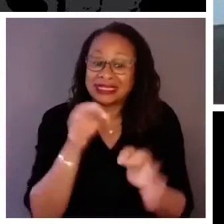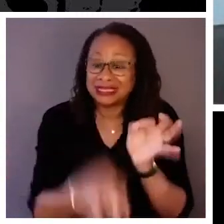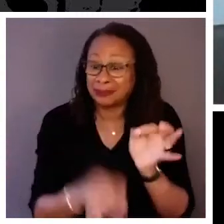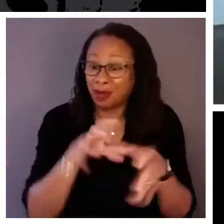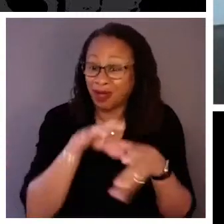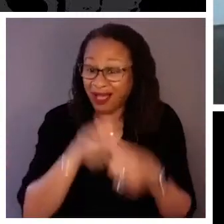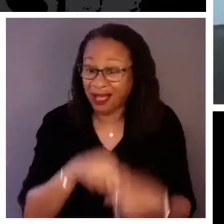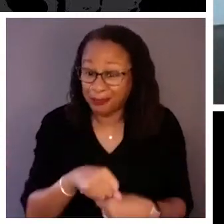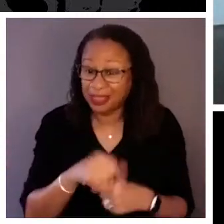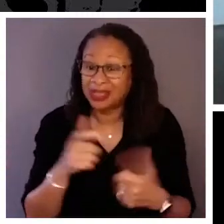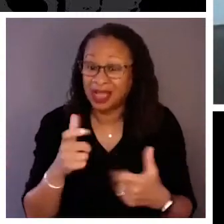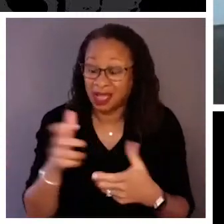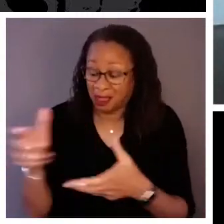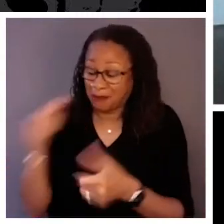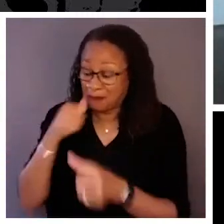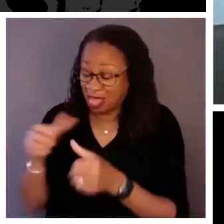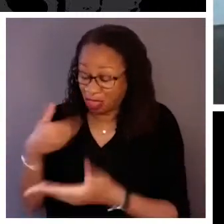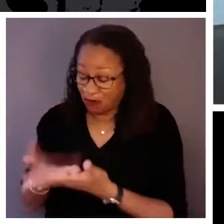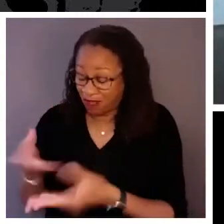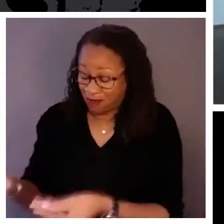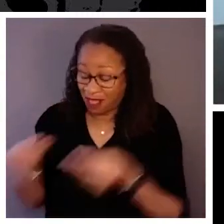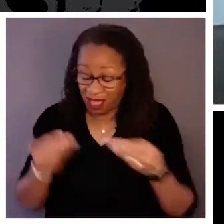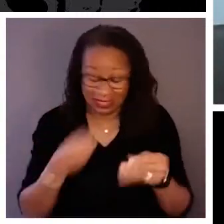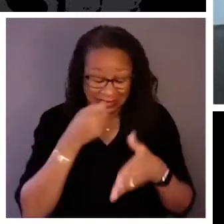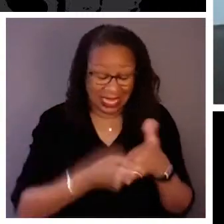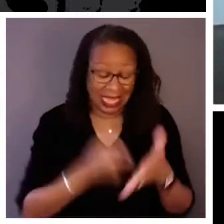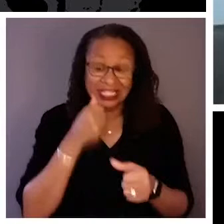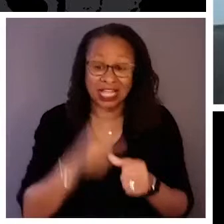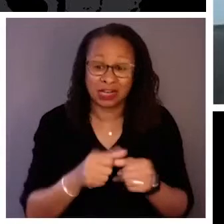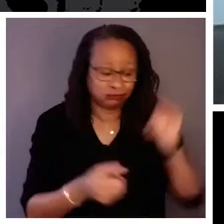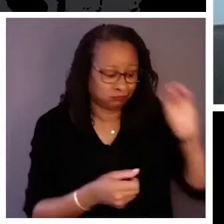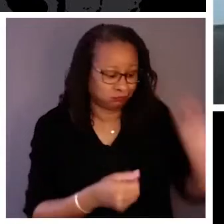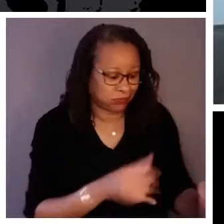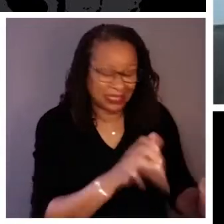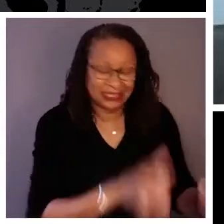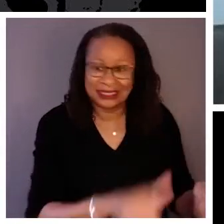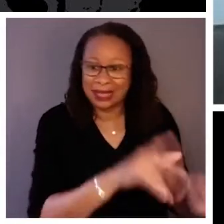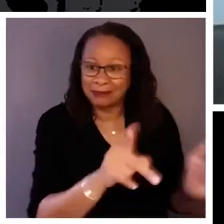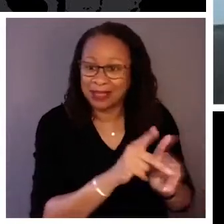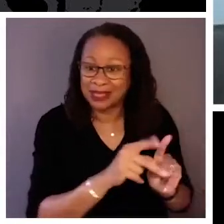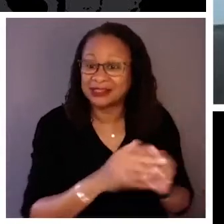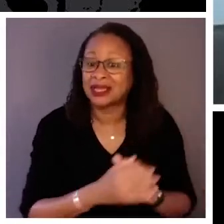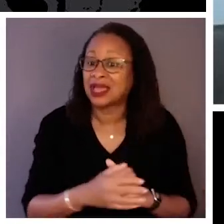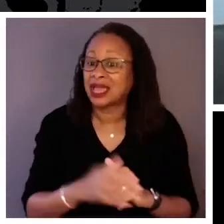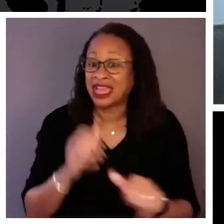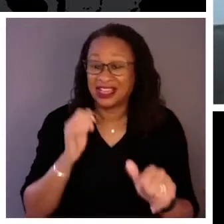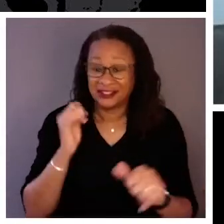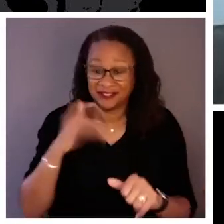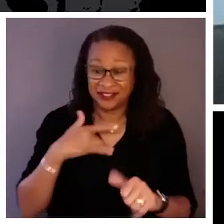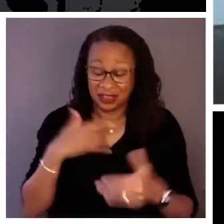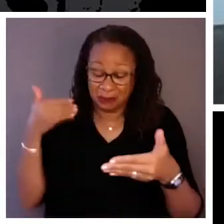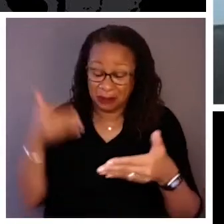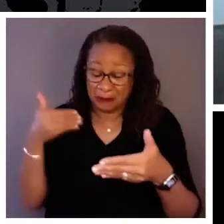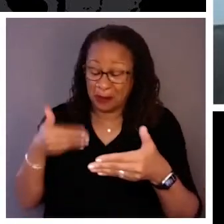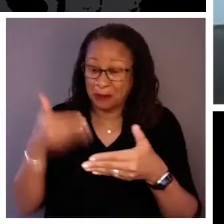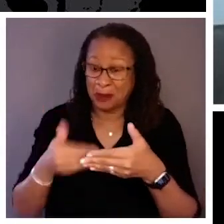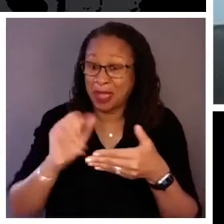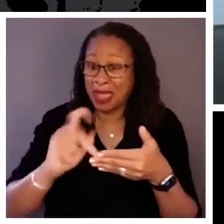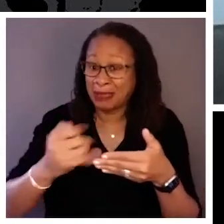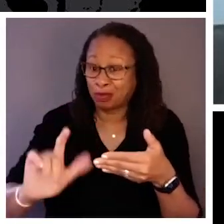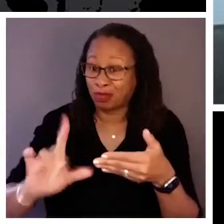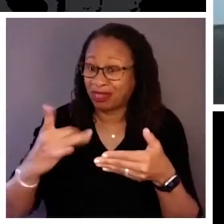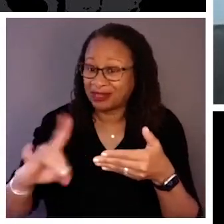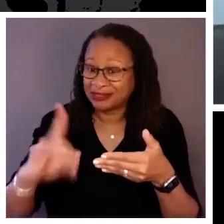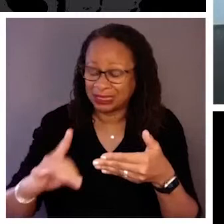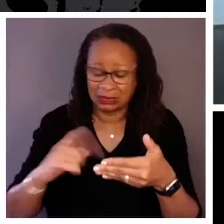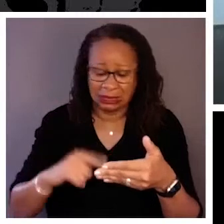will perhaps correct that problem. And then if you still find yourself really behind the eight ball and you just can't get it together, or you're still waiting